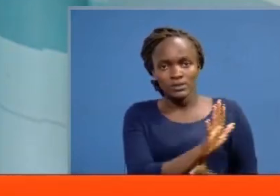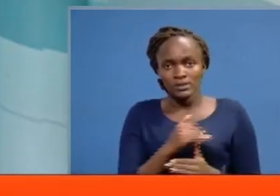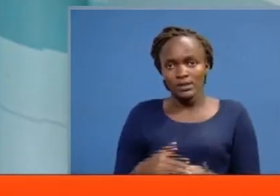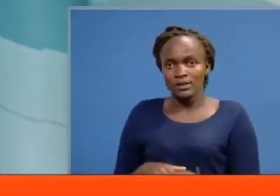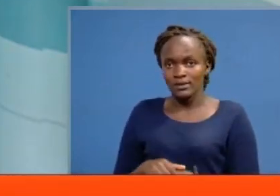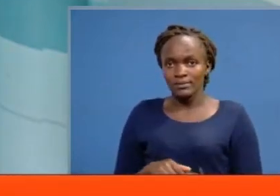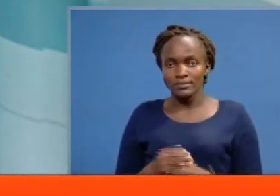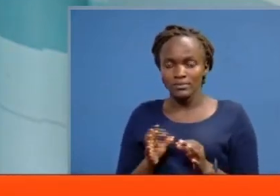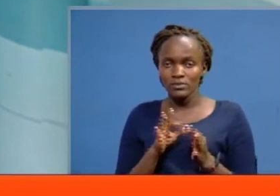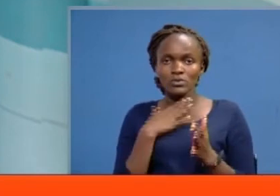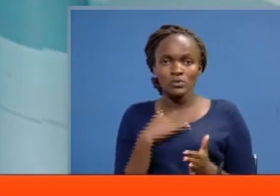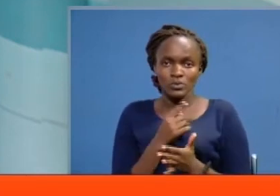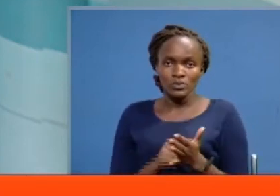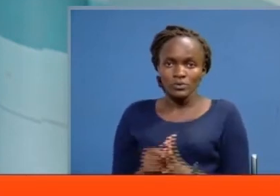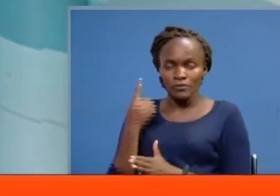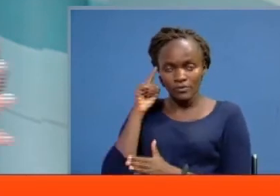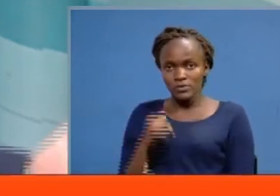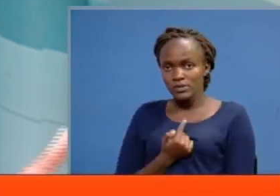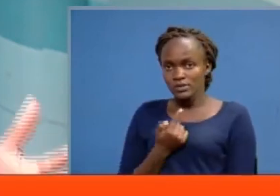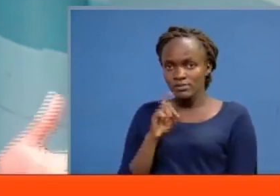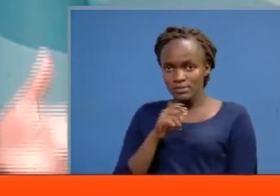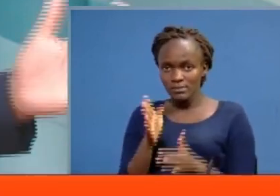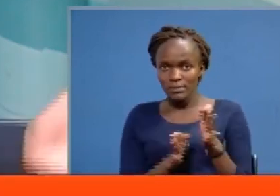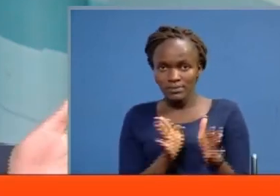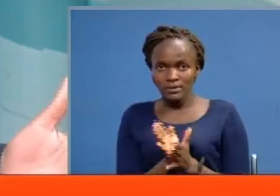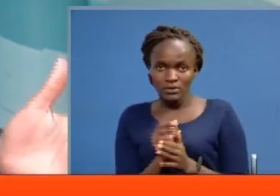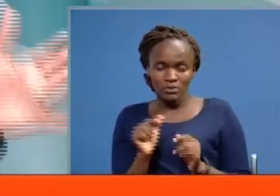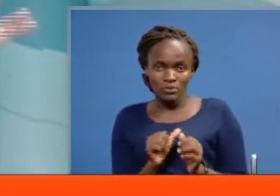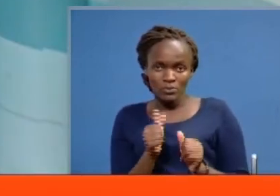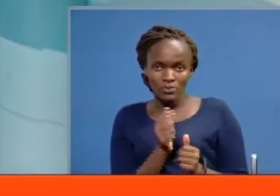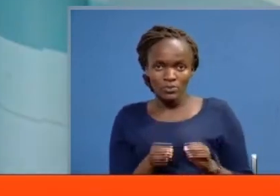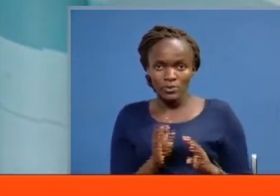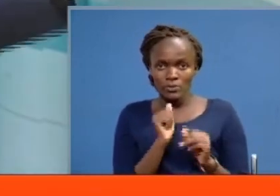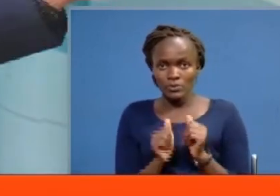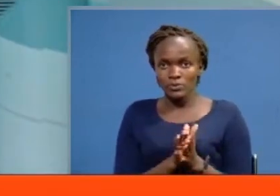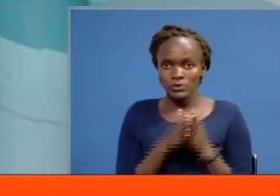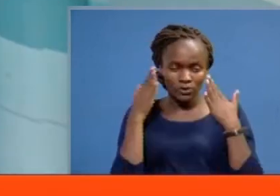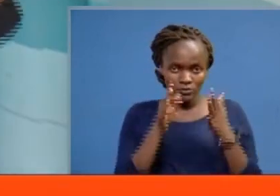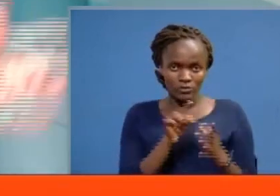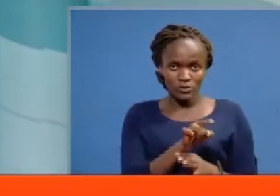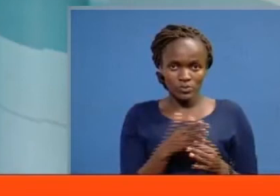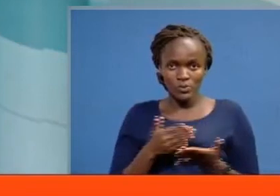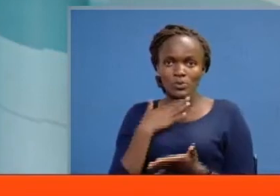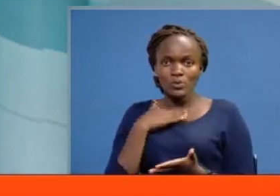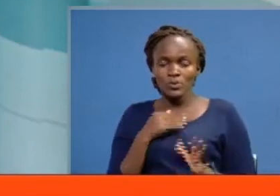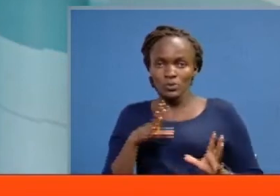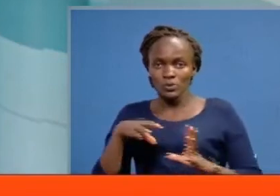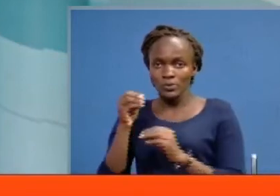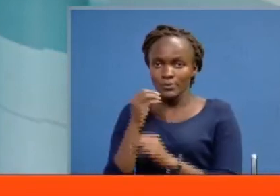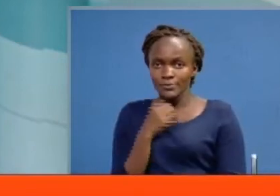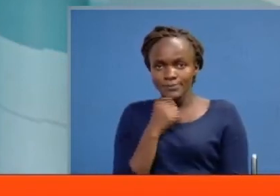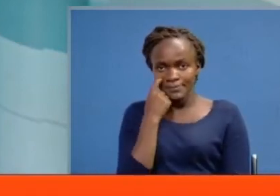for yourself, then I feel you need to plan your career in a way that it directs you to where you want to go.